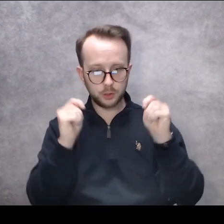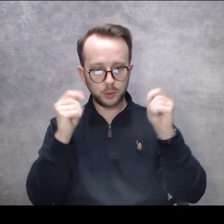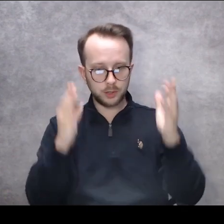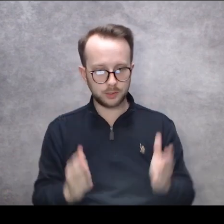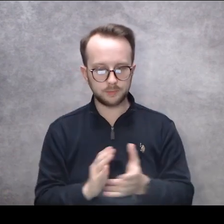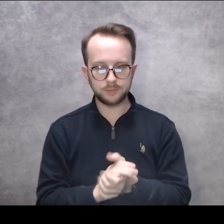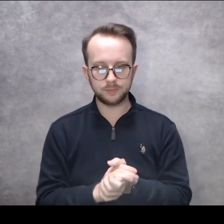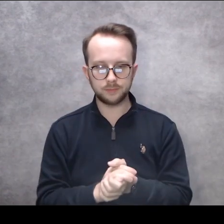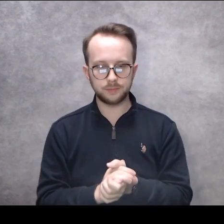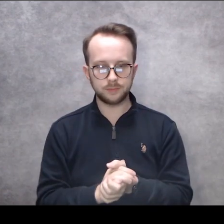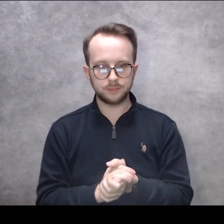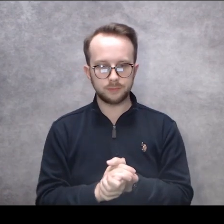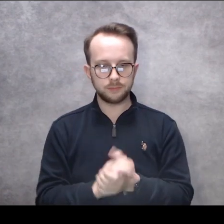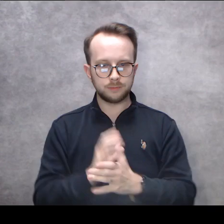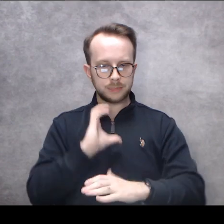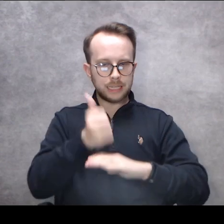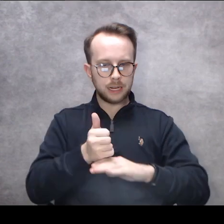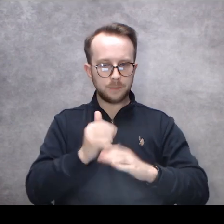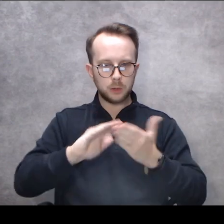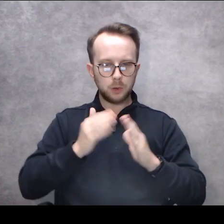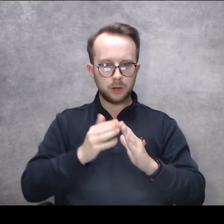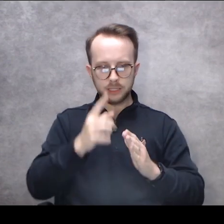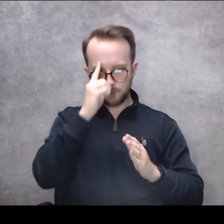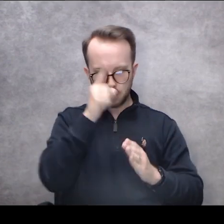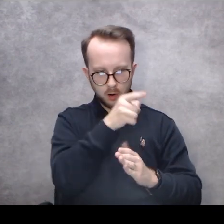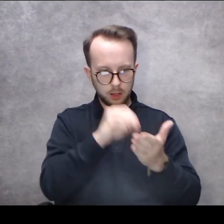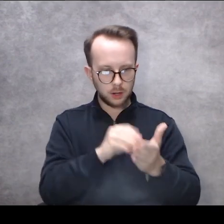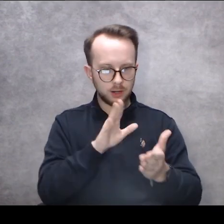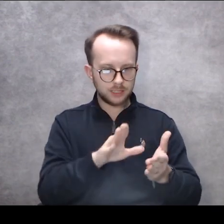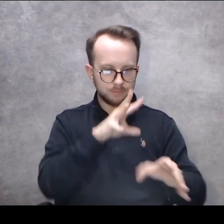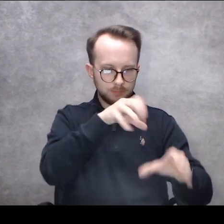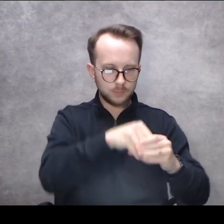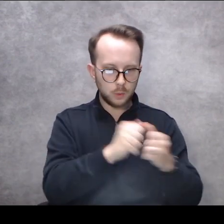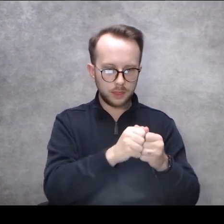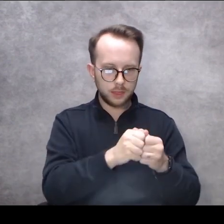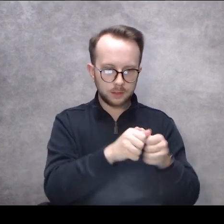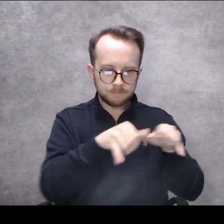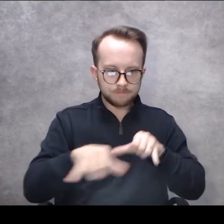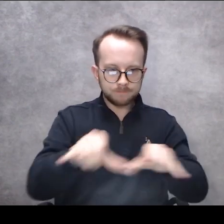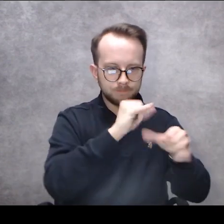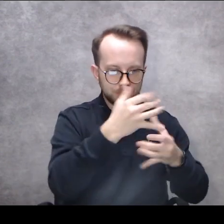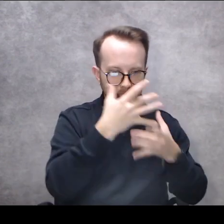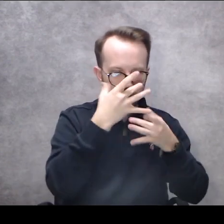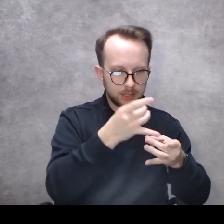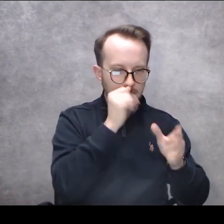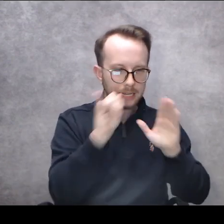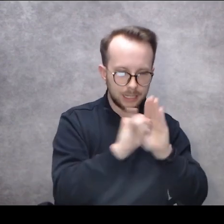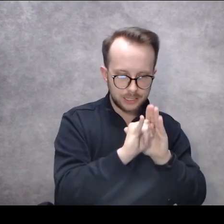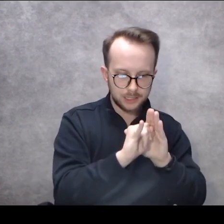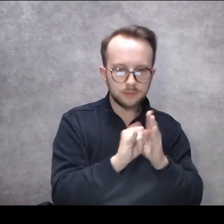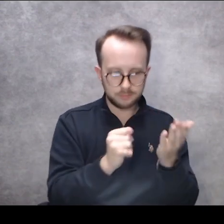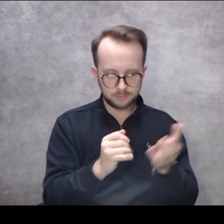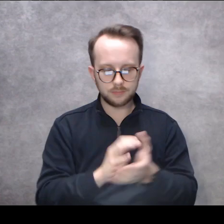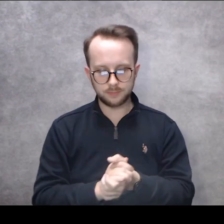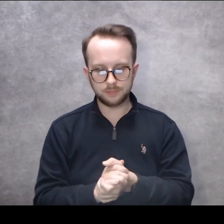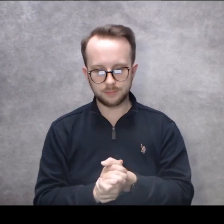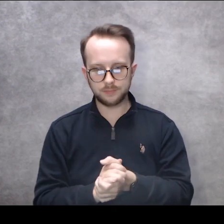Construct communities of learners engaged in common interests or activities, or those who identify in similar